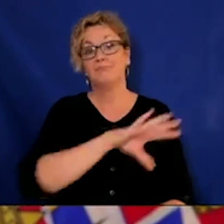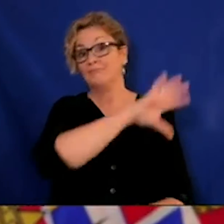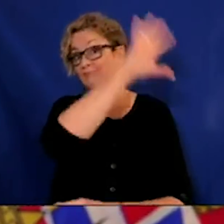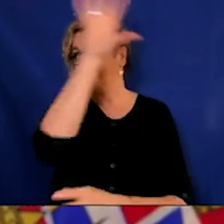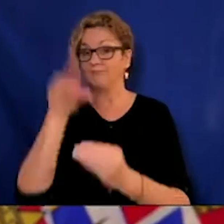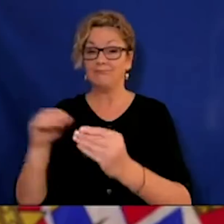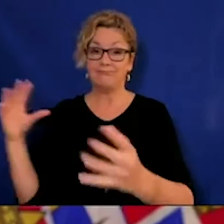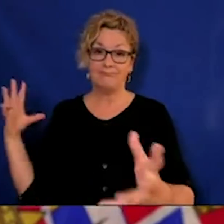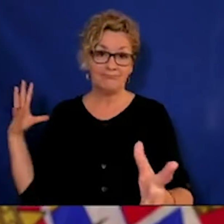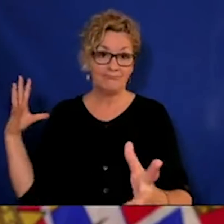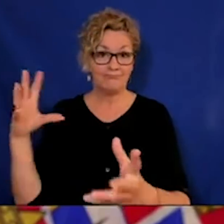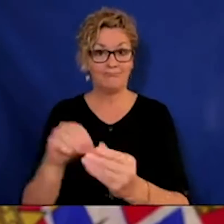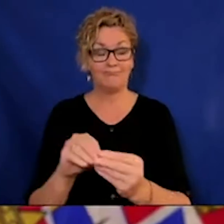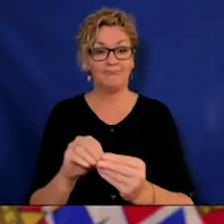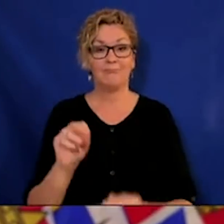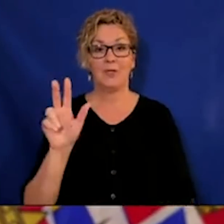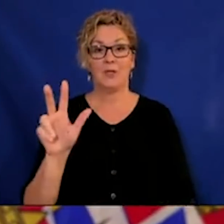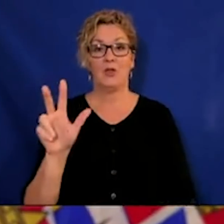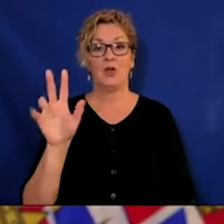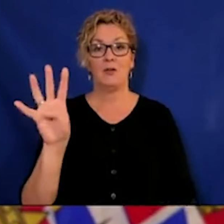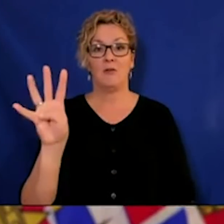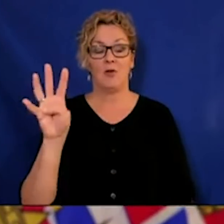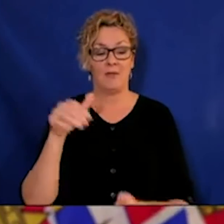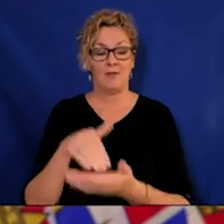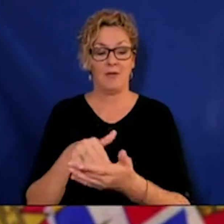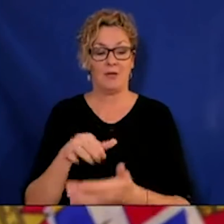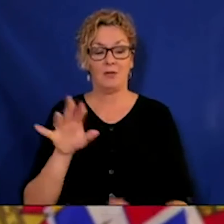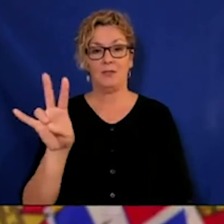our total number of cases in British Columbia to